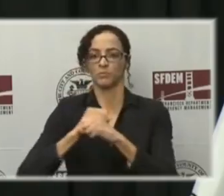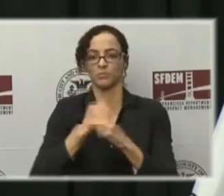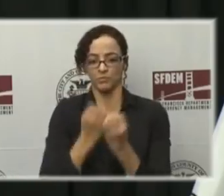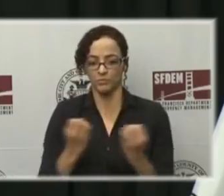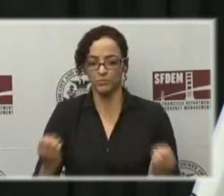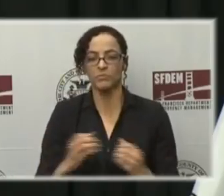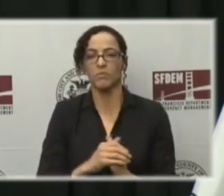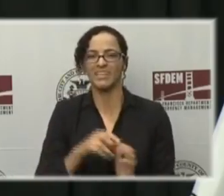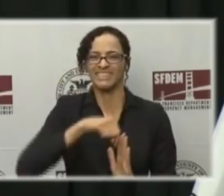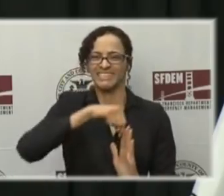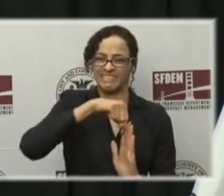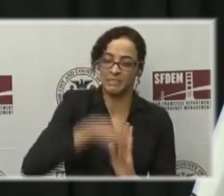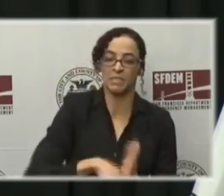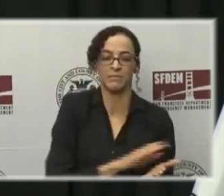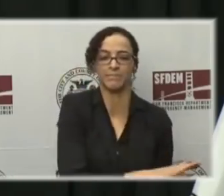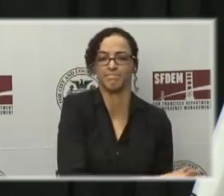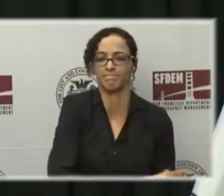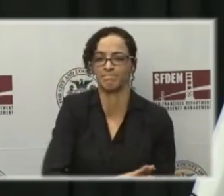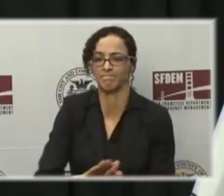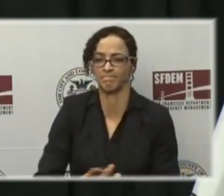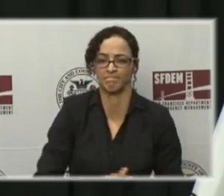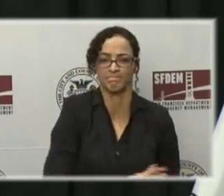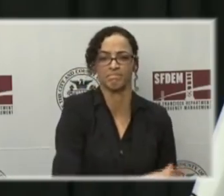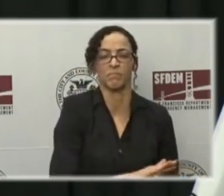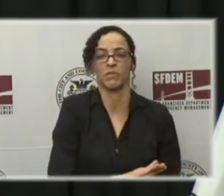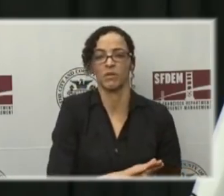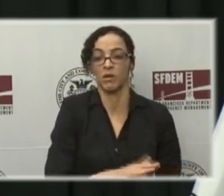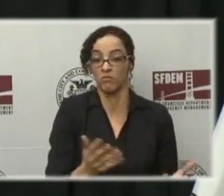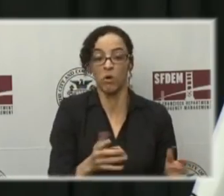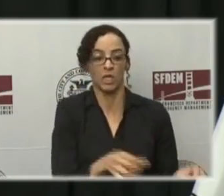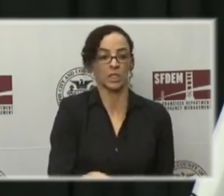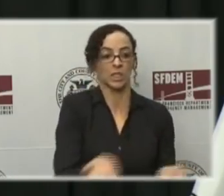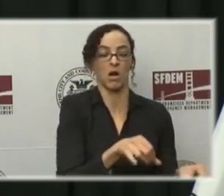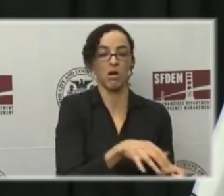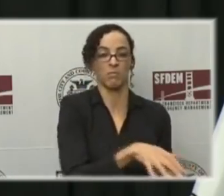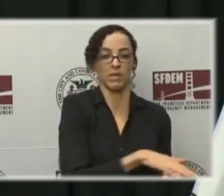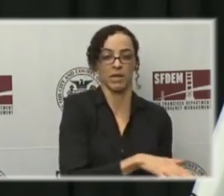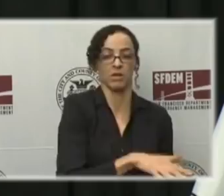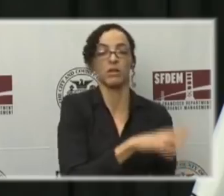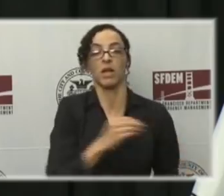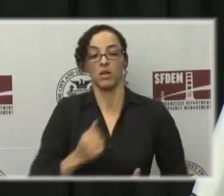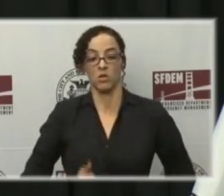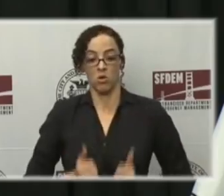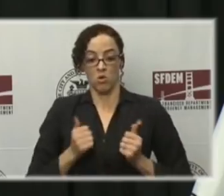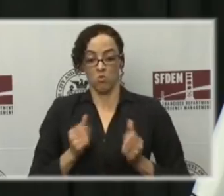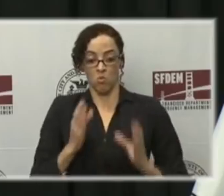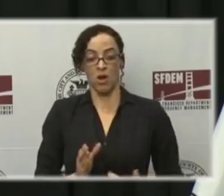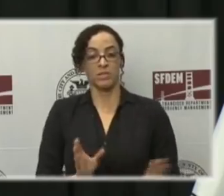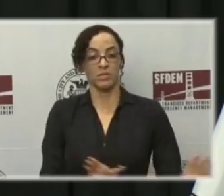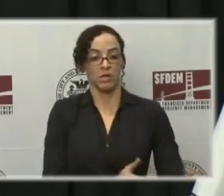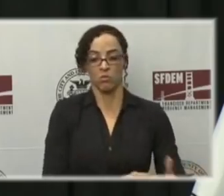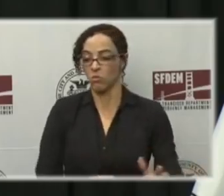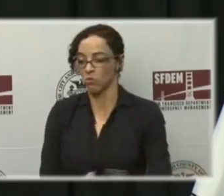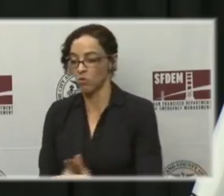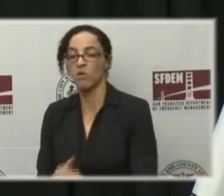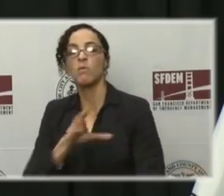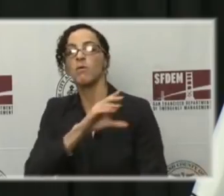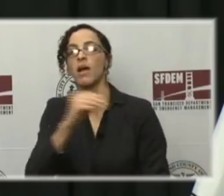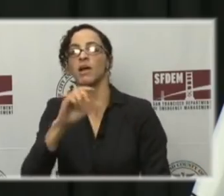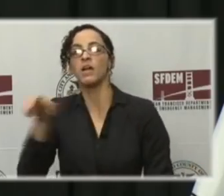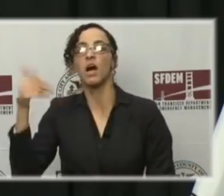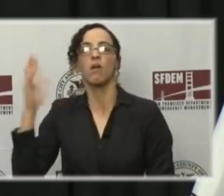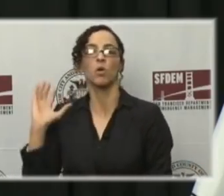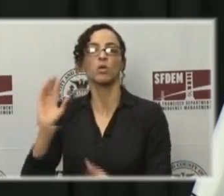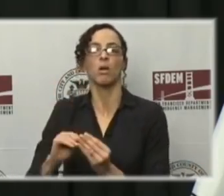thorough cleaning of common spaces and resident rooms, and other prevention techniques. Here is what is happening